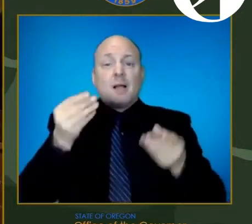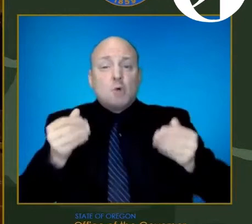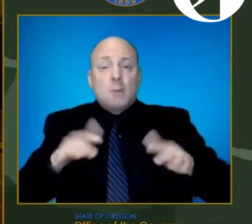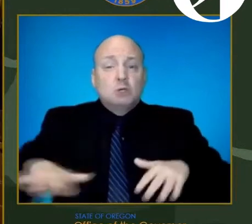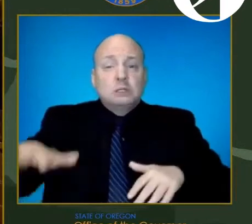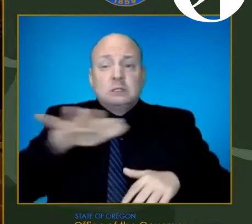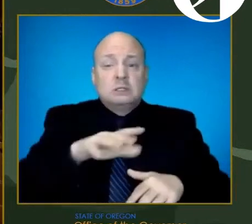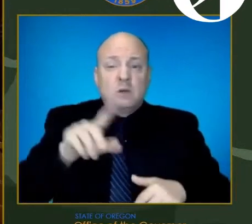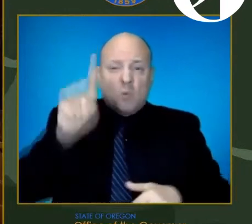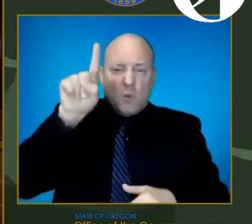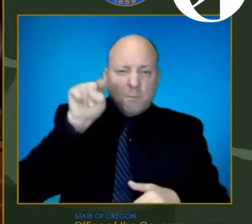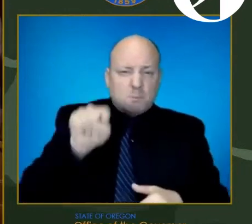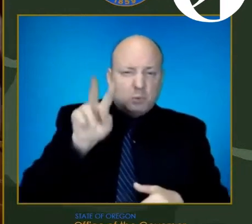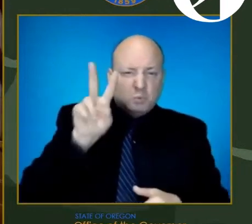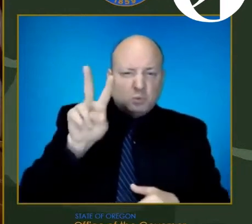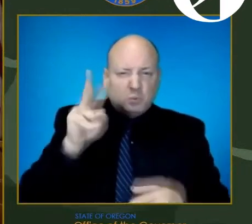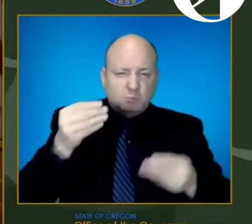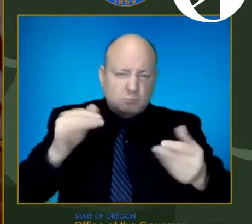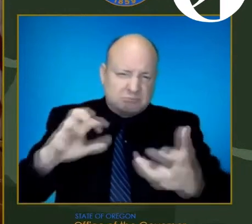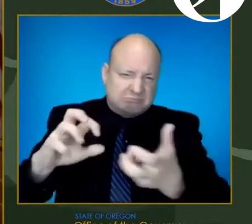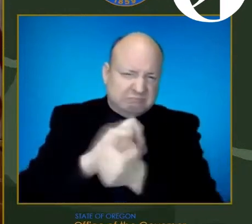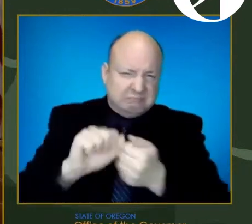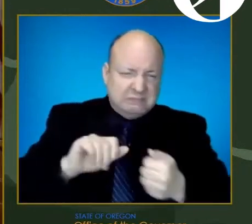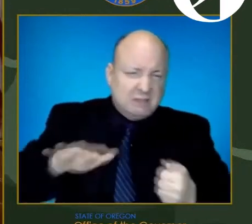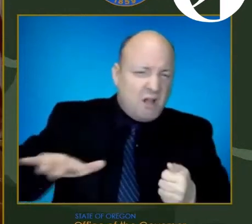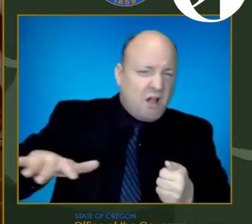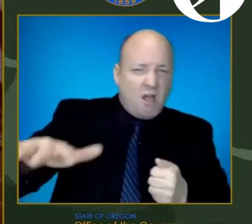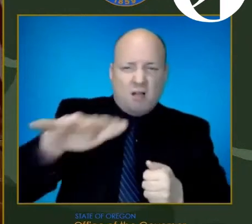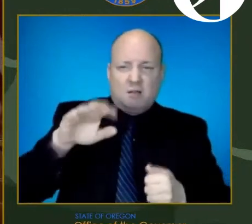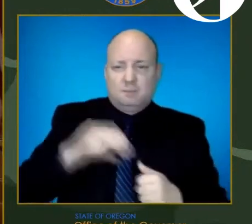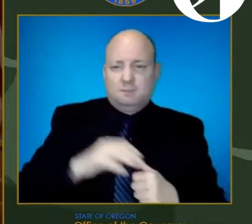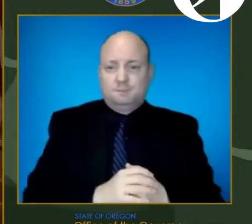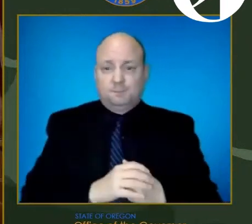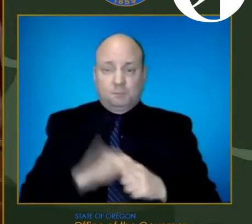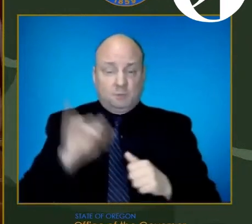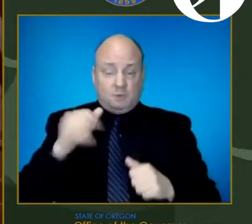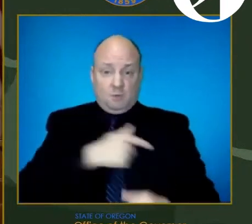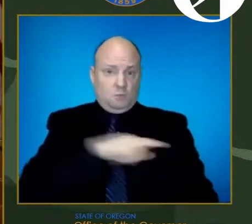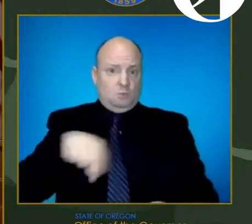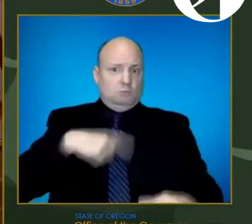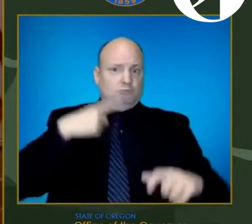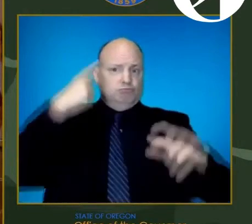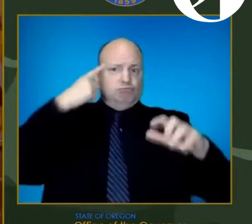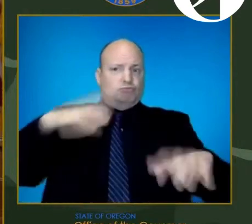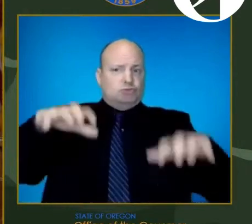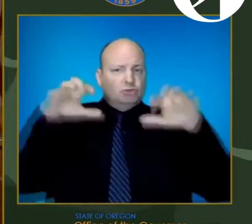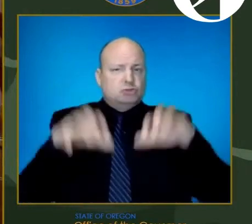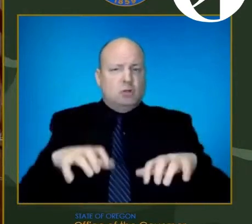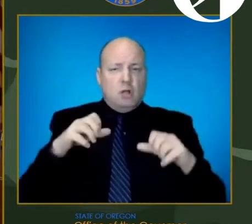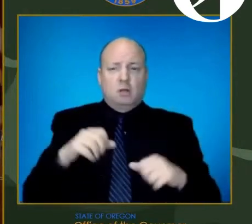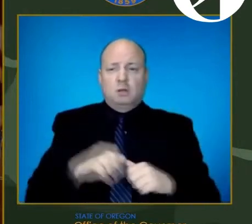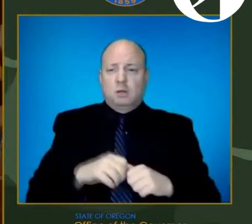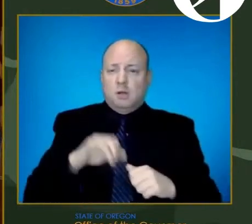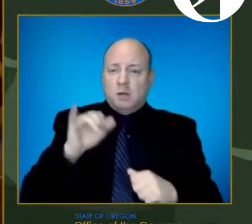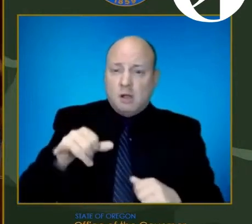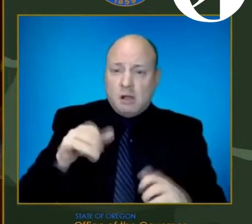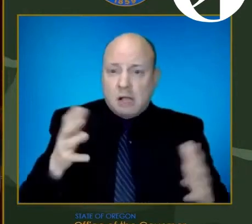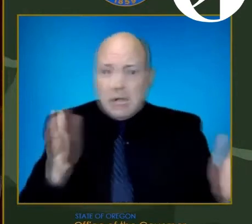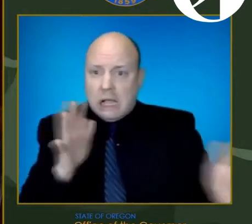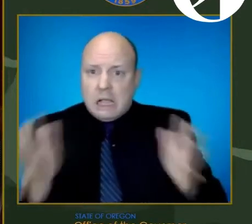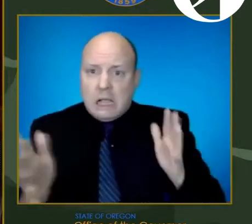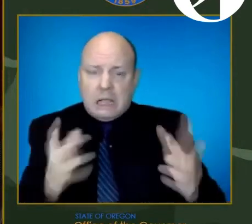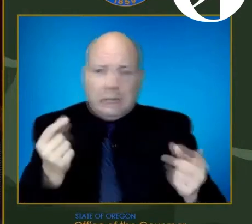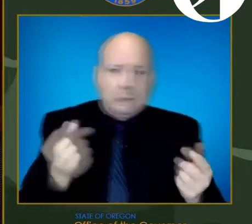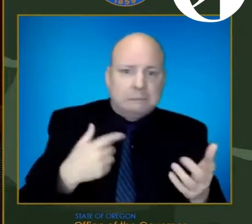And just as we began to steady ourselves from the most devastating wildfires in Oregon's history,